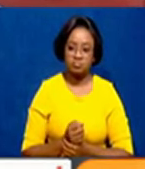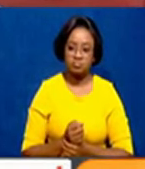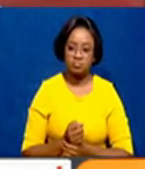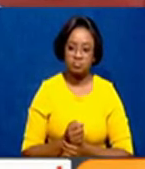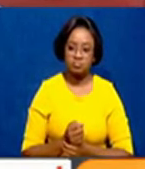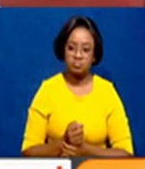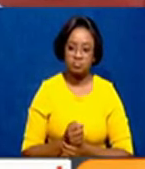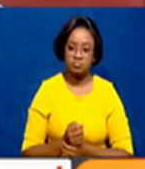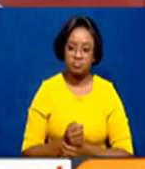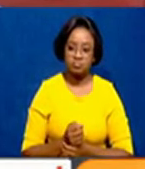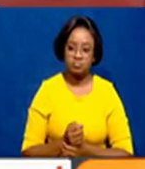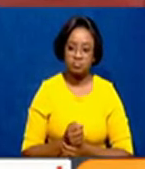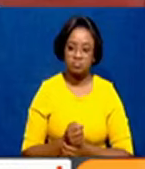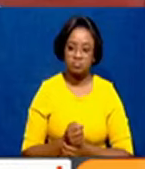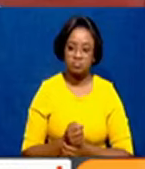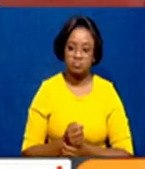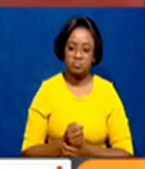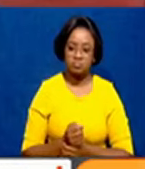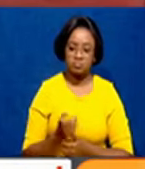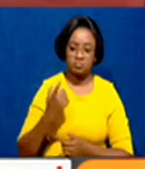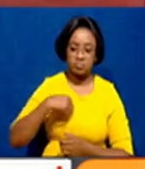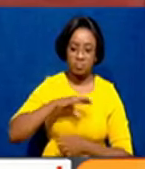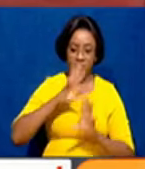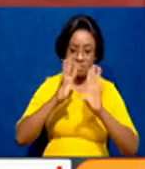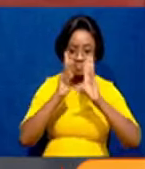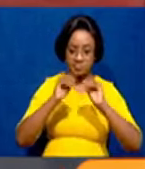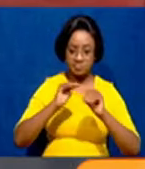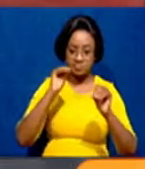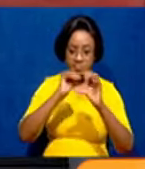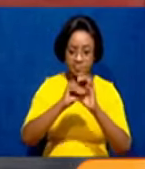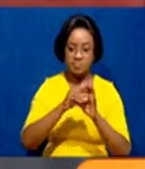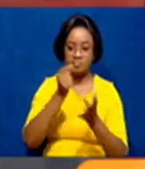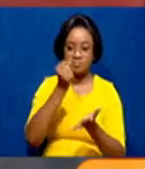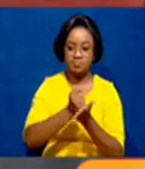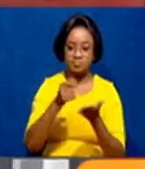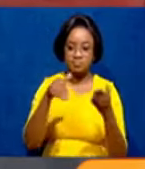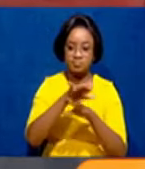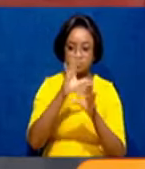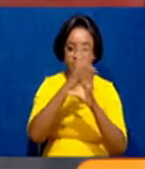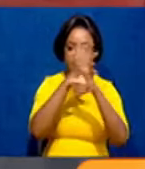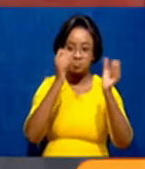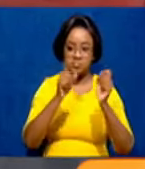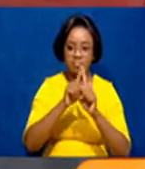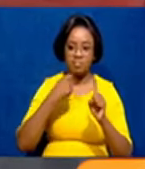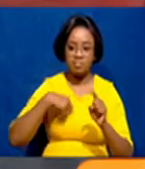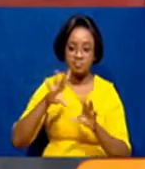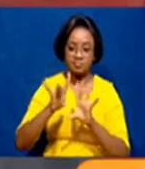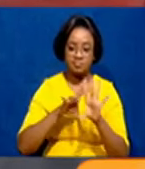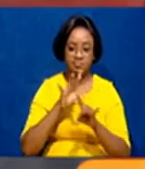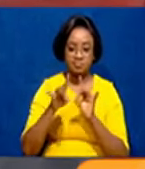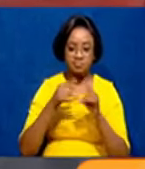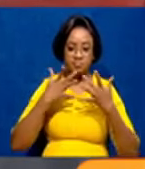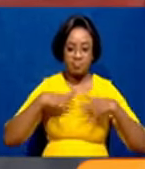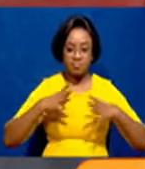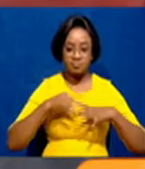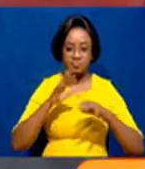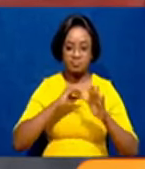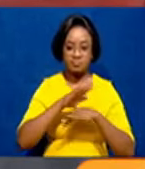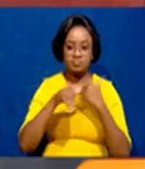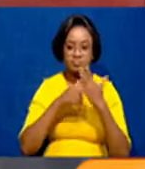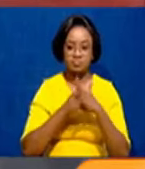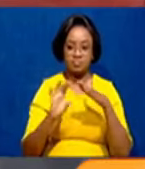National Disaster Committee Unit in the Office of the Deputy President, and we have nominated officials from every